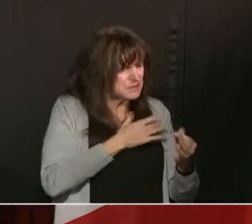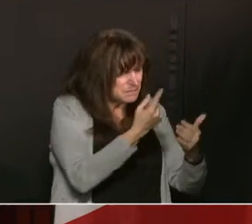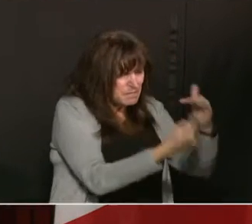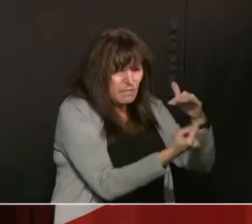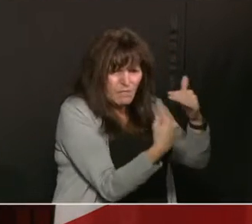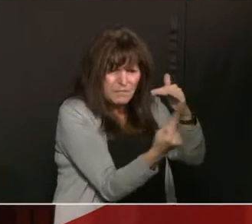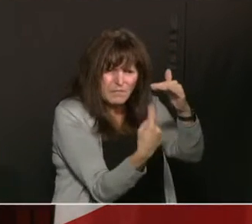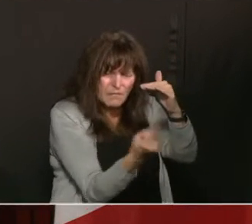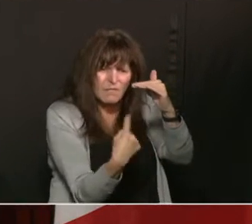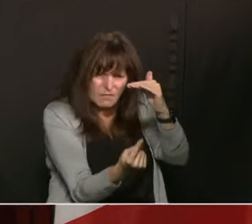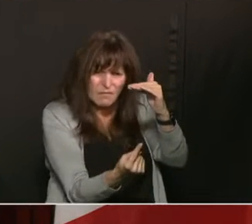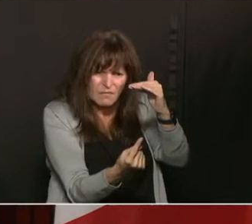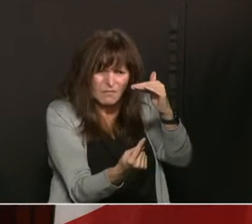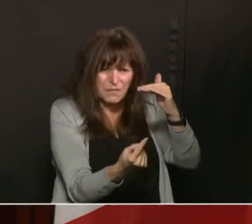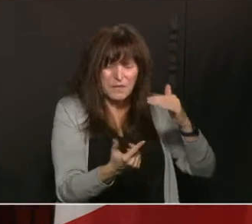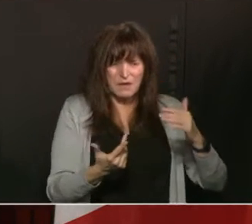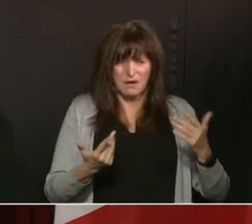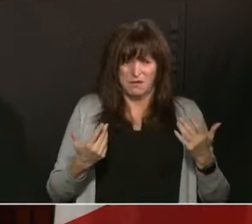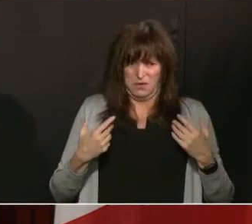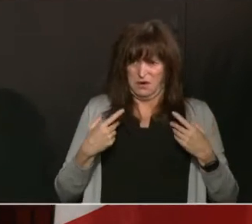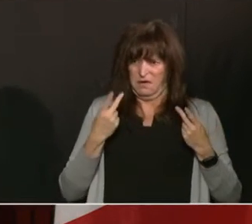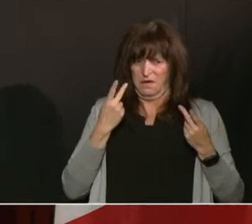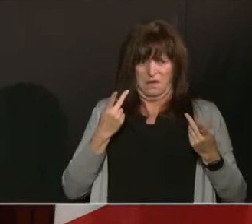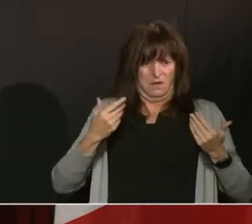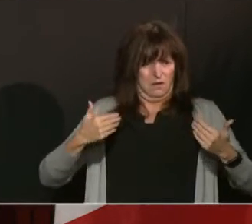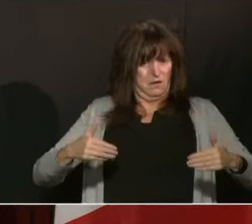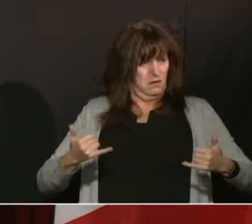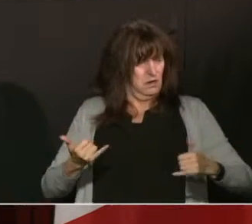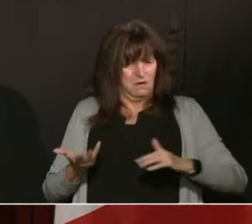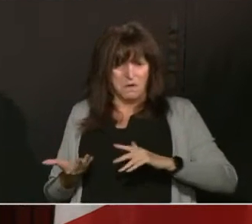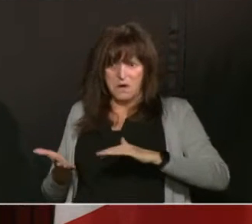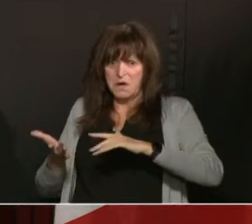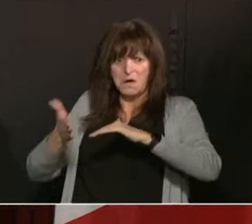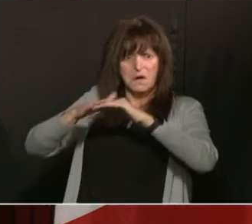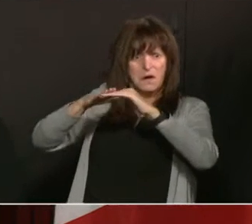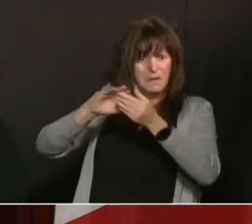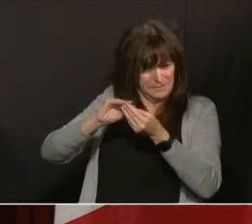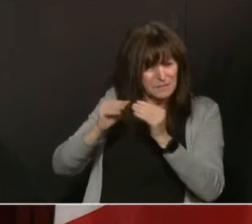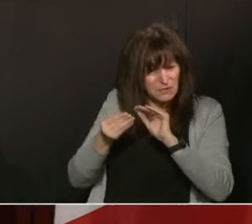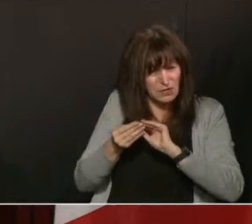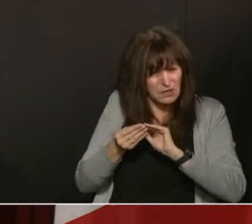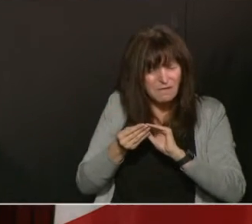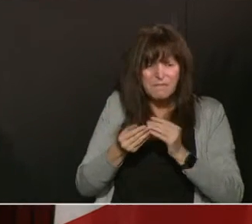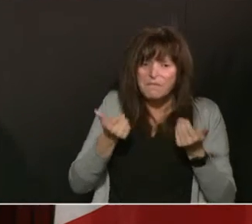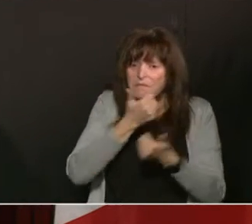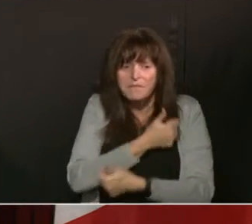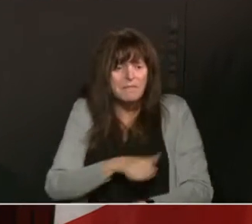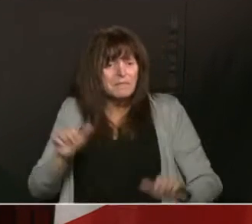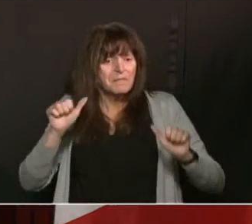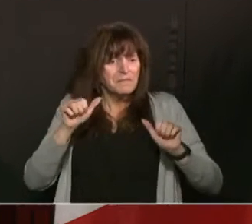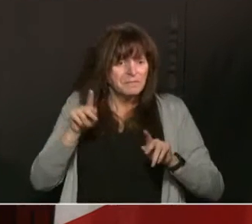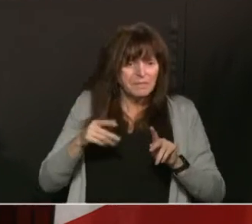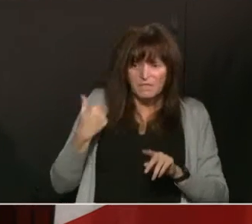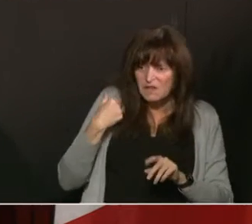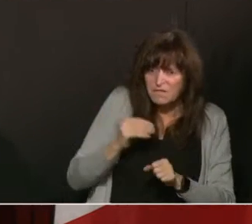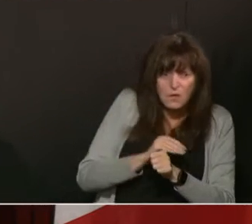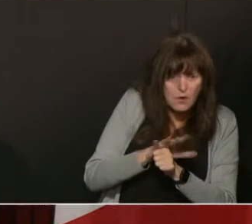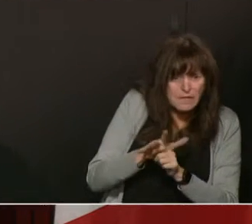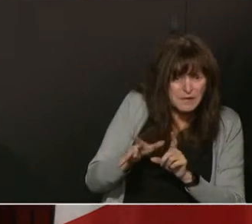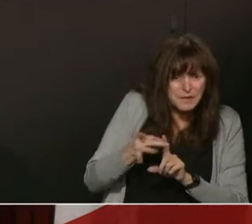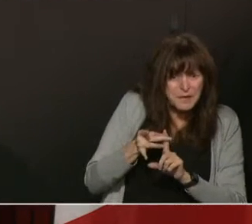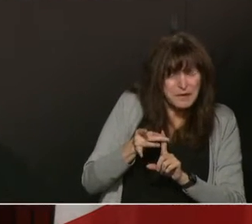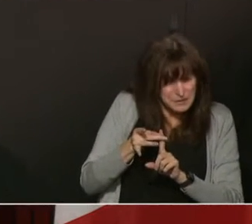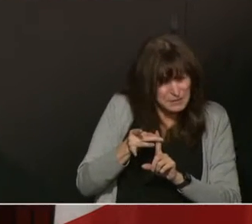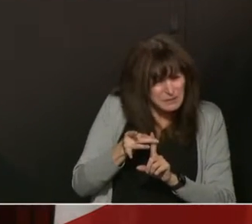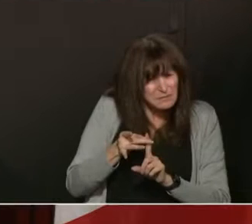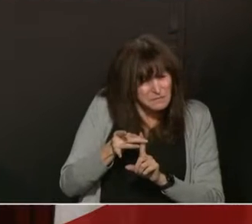rapid rate, the provincial workforce will be reaching out to those who have tested positive and asking them to notify their close contacts